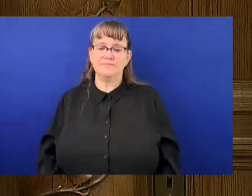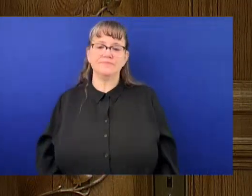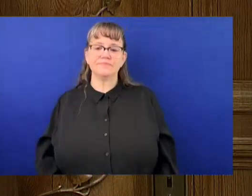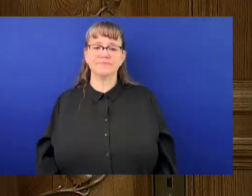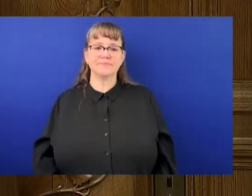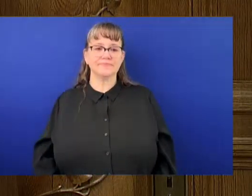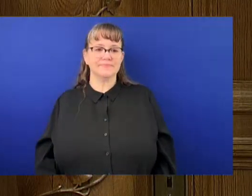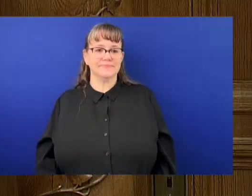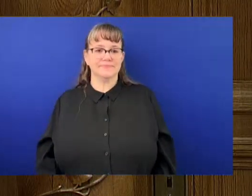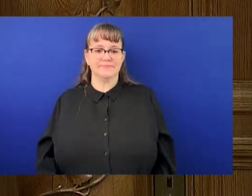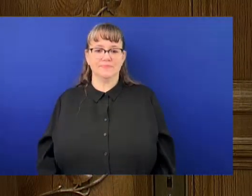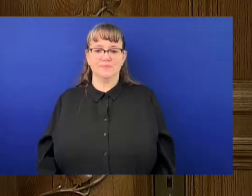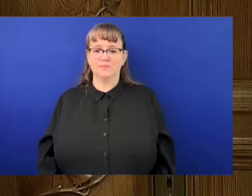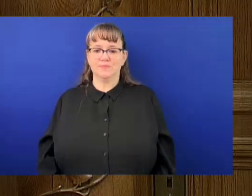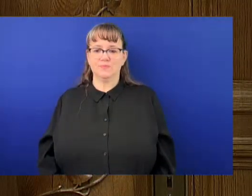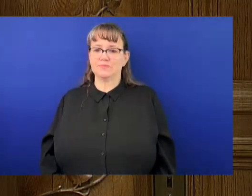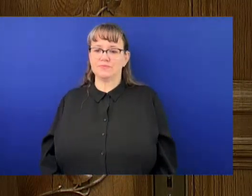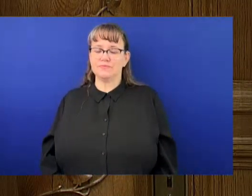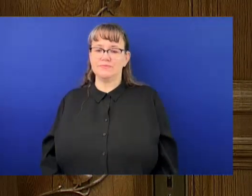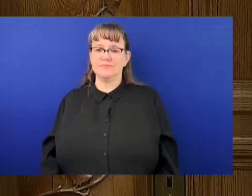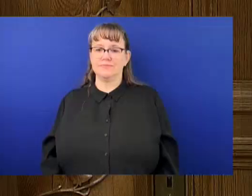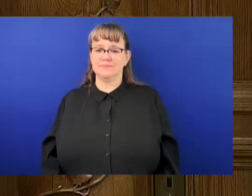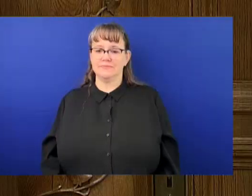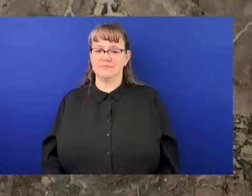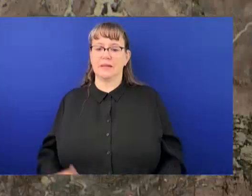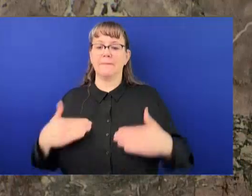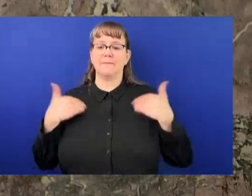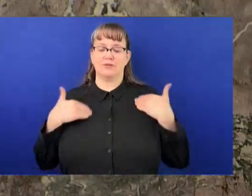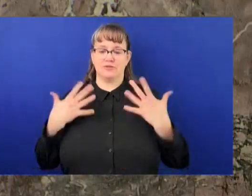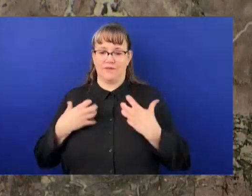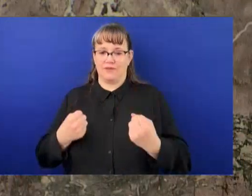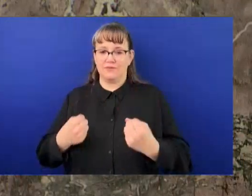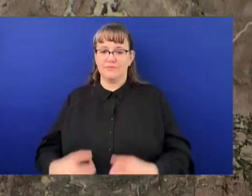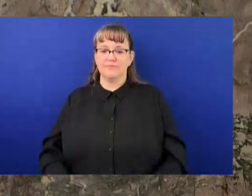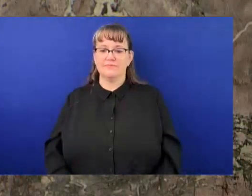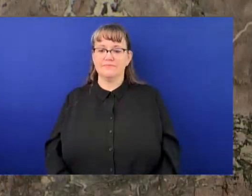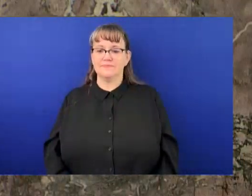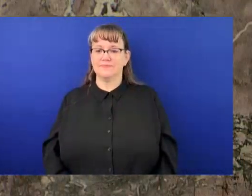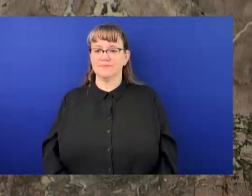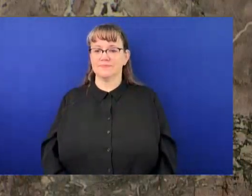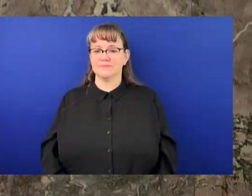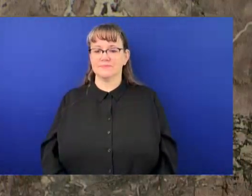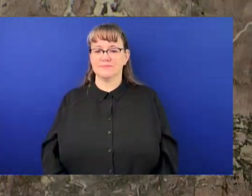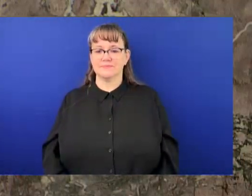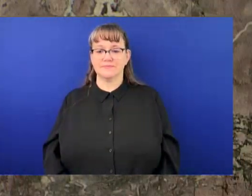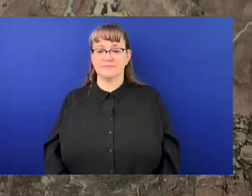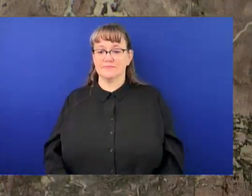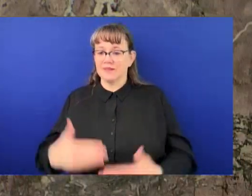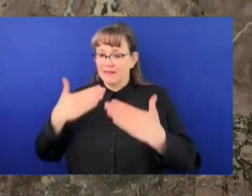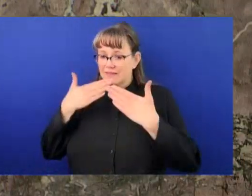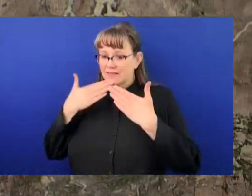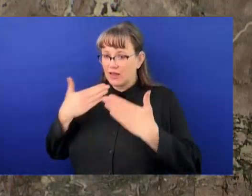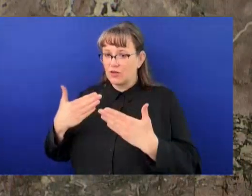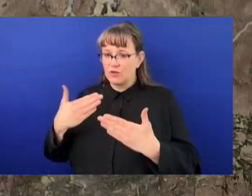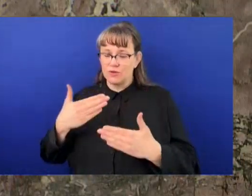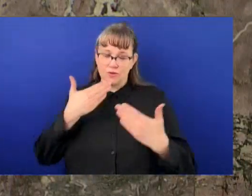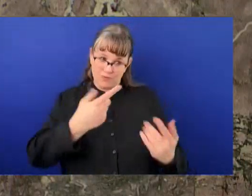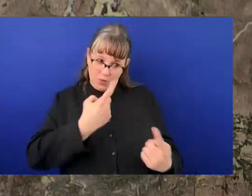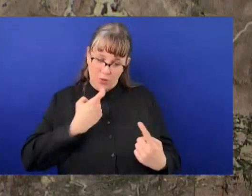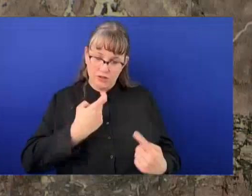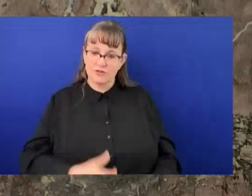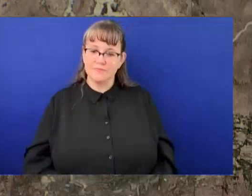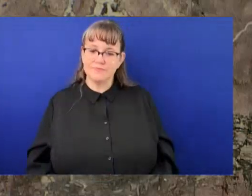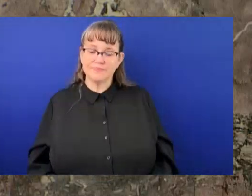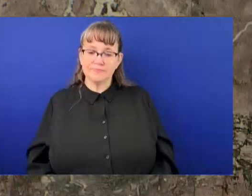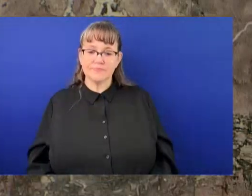Minister of Health. Thank you so much, Honourable Speaker, and thank you to the member for the question. I want to be absolutely clear. When it